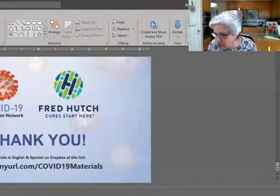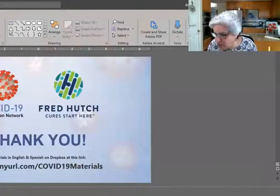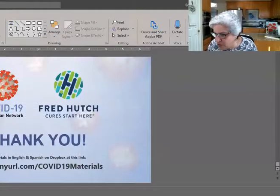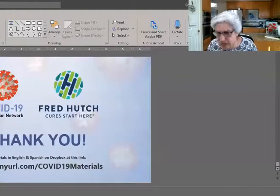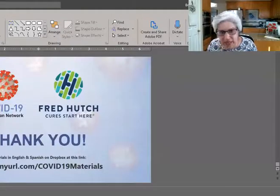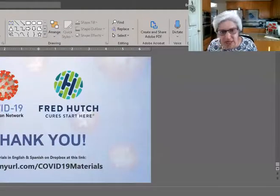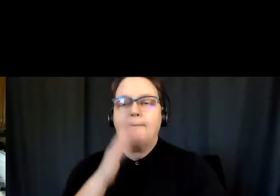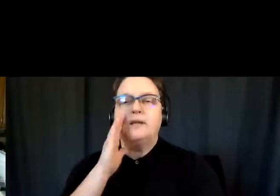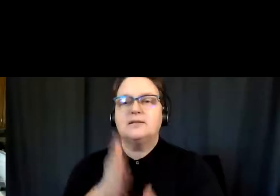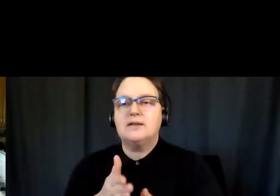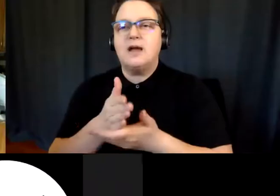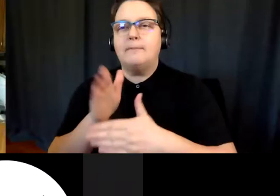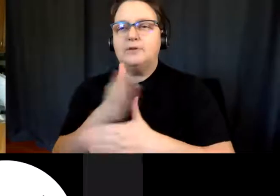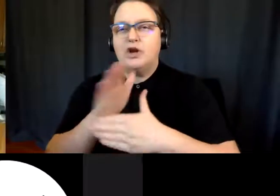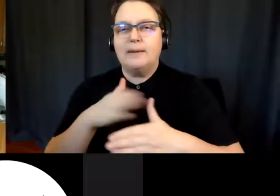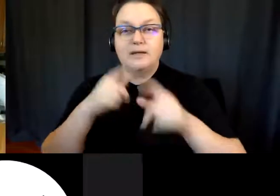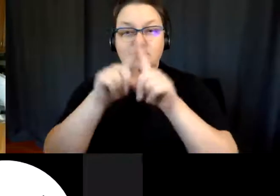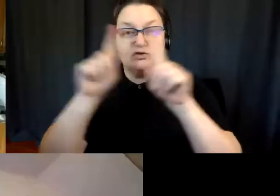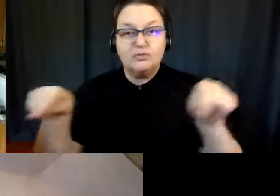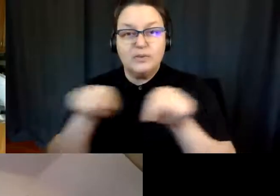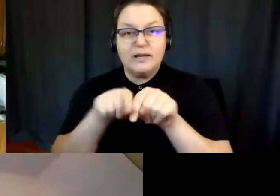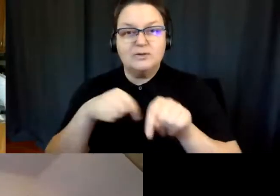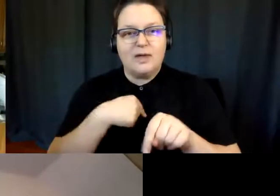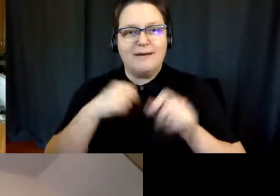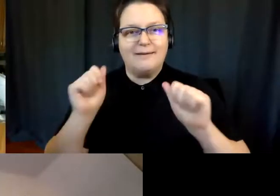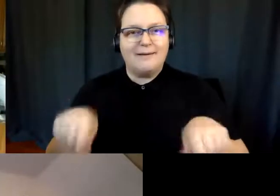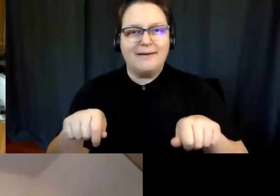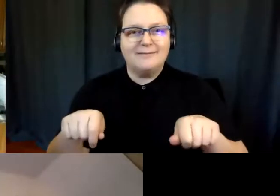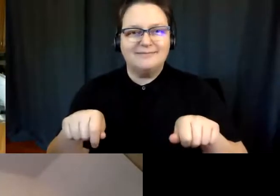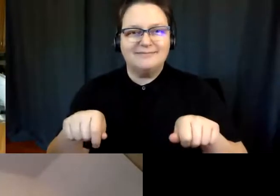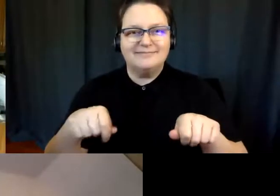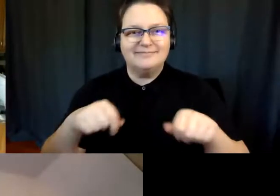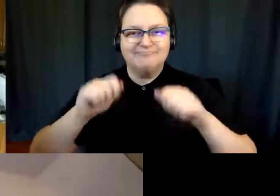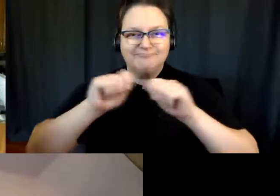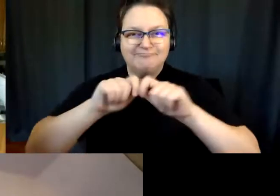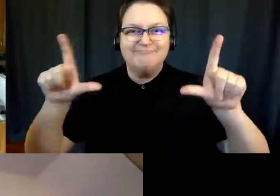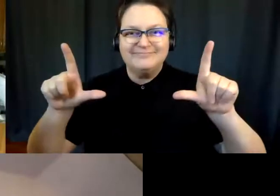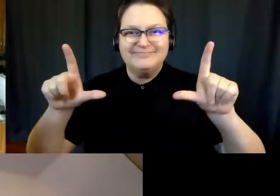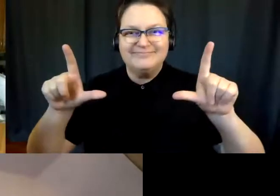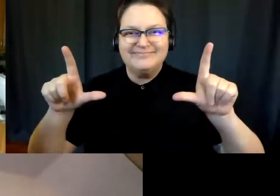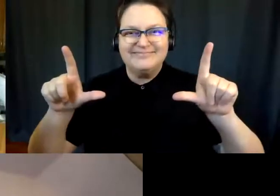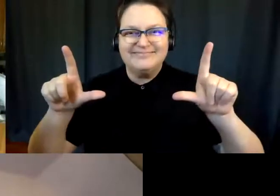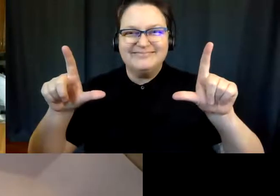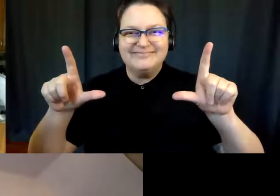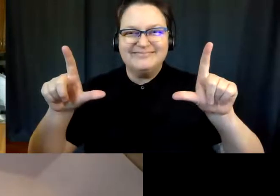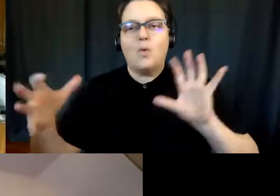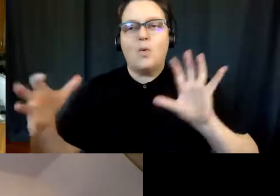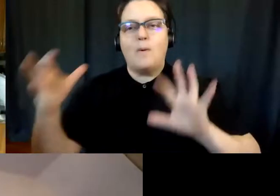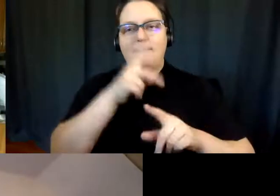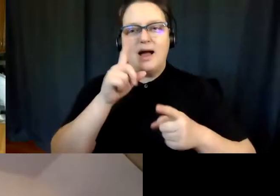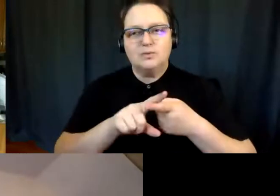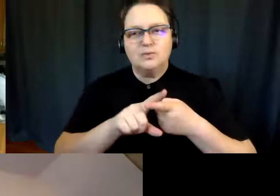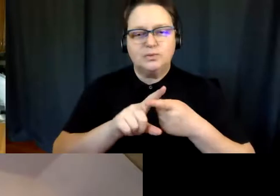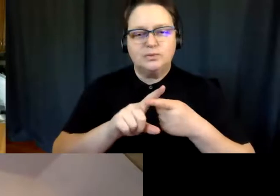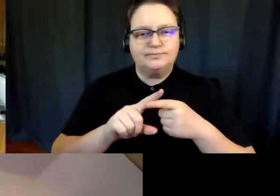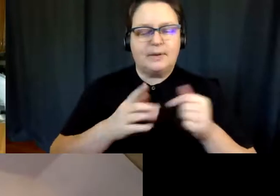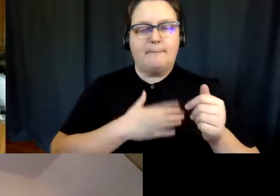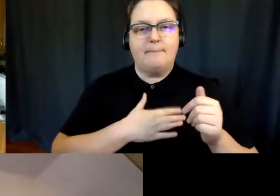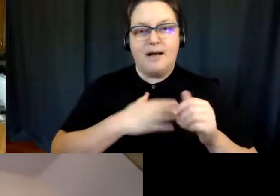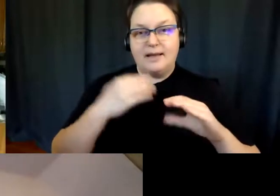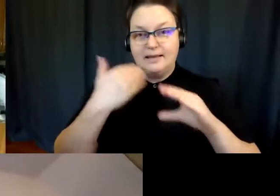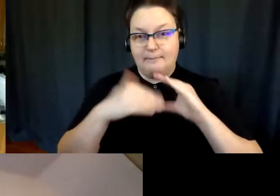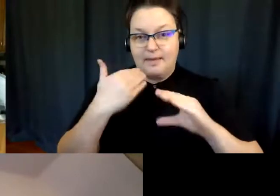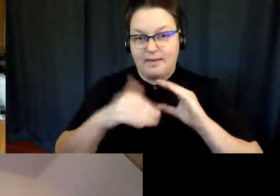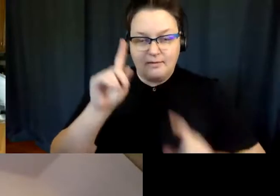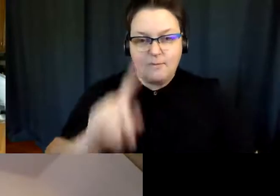sharing my screen so that I can go back to my email.